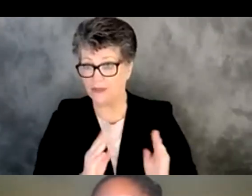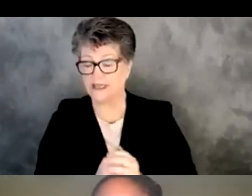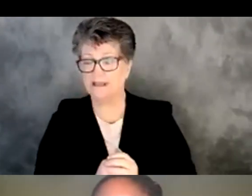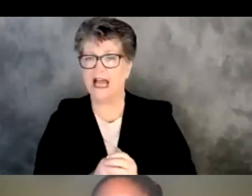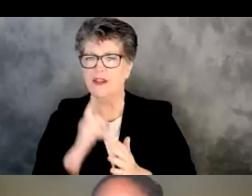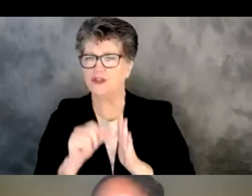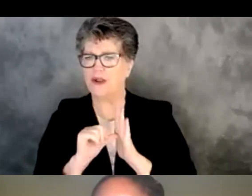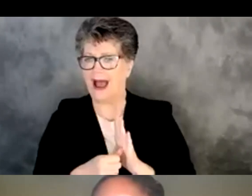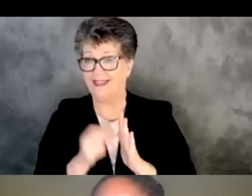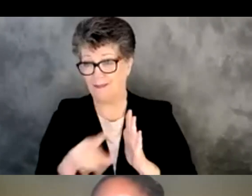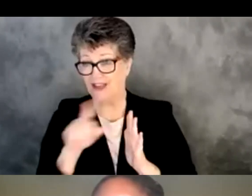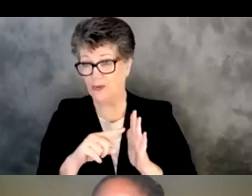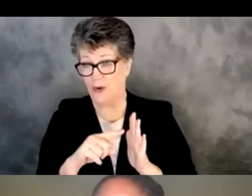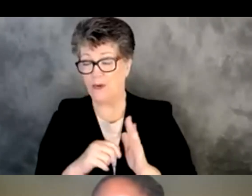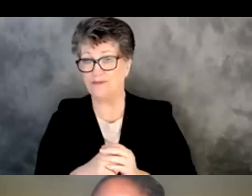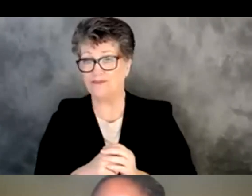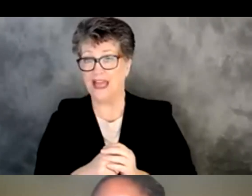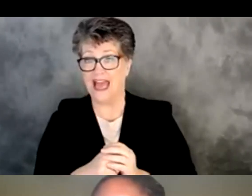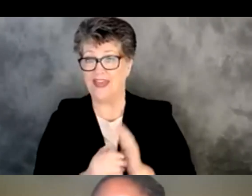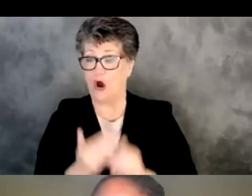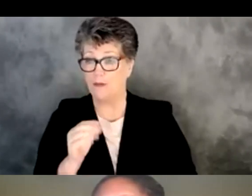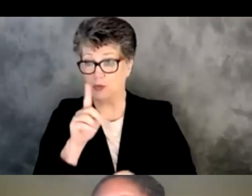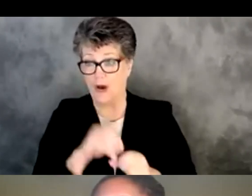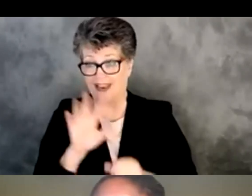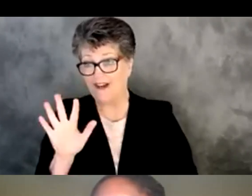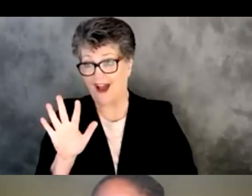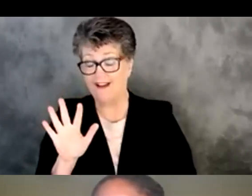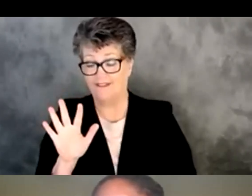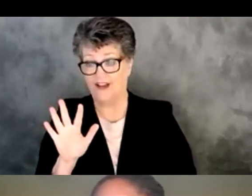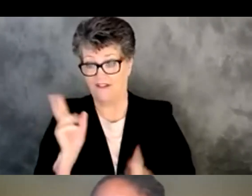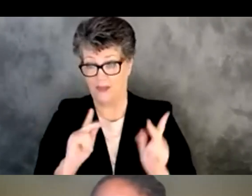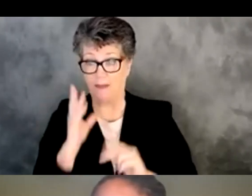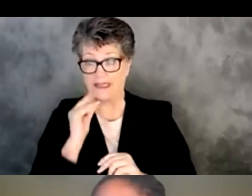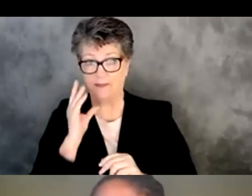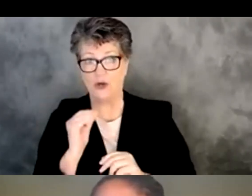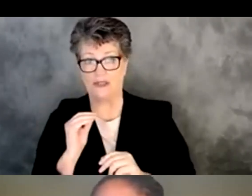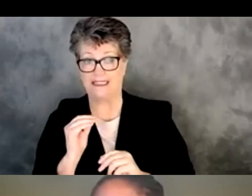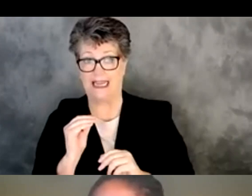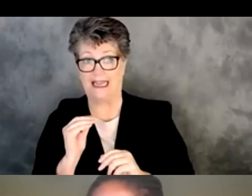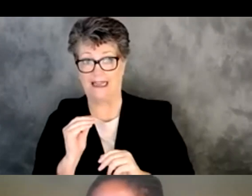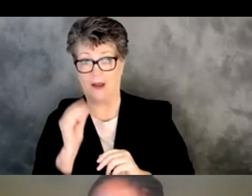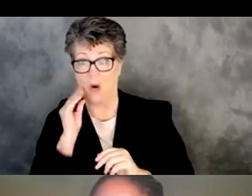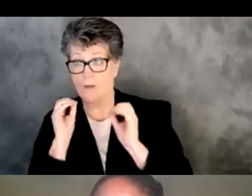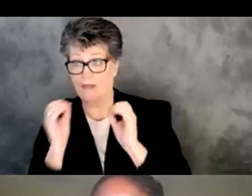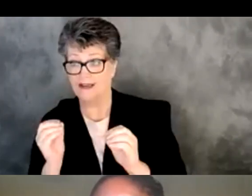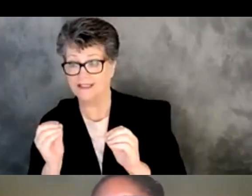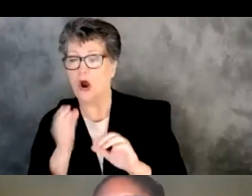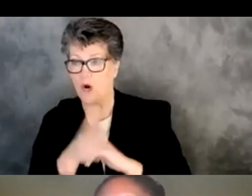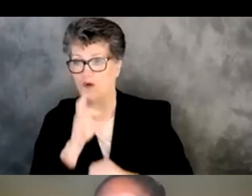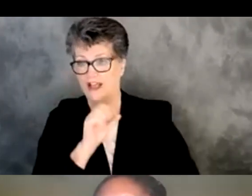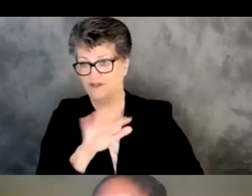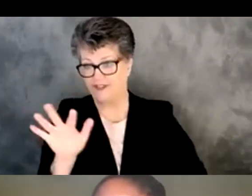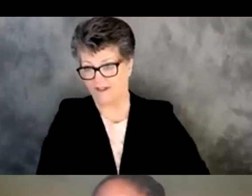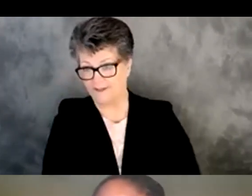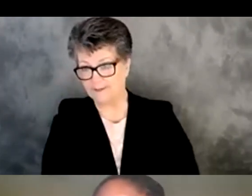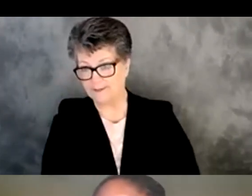highlight that many of you may know as well, that nearly 1 in 5 of the people experiencing homelessness in our state are over the age of 55. We